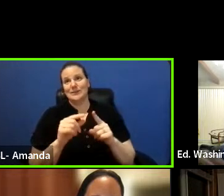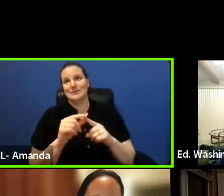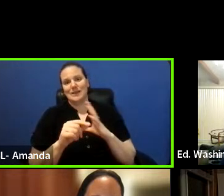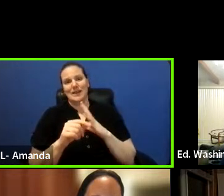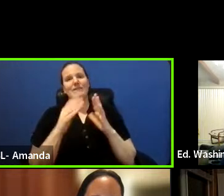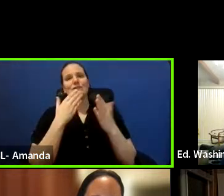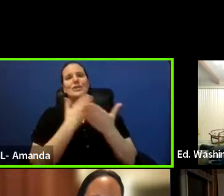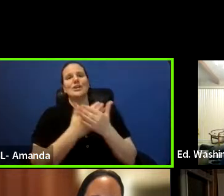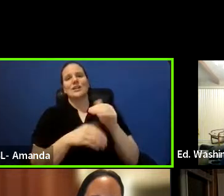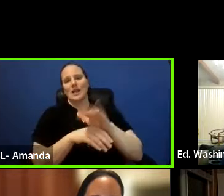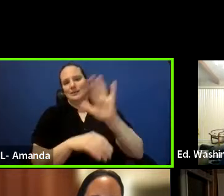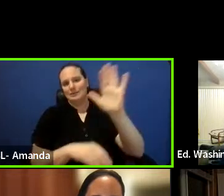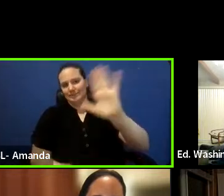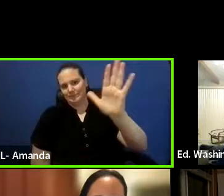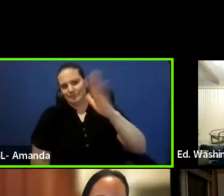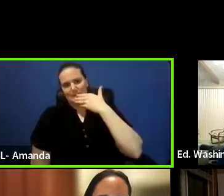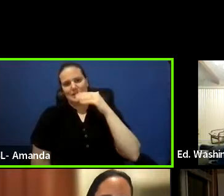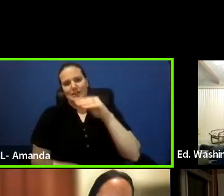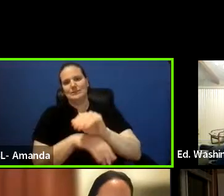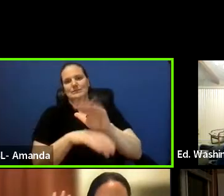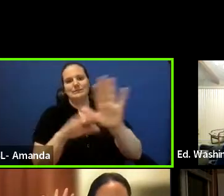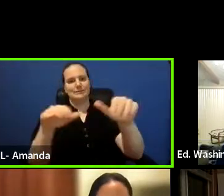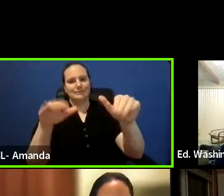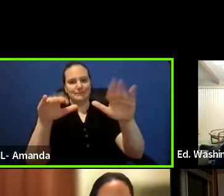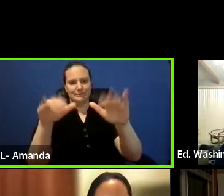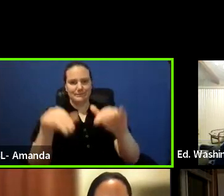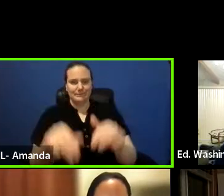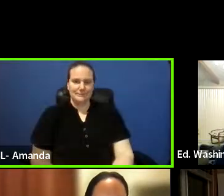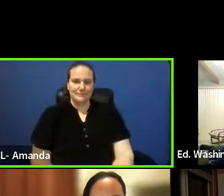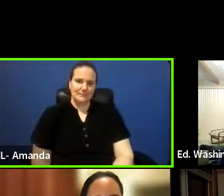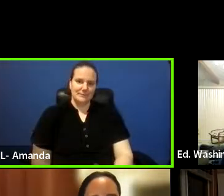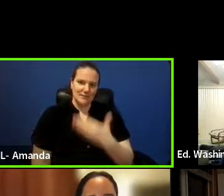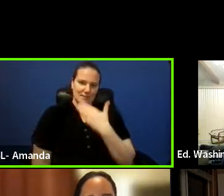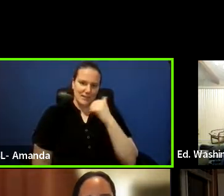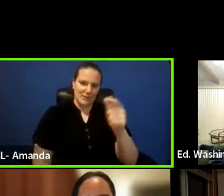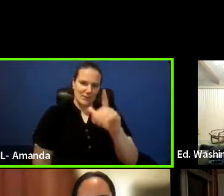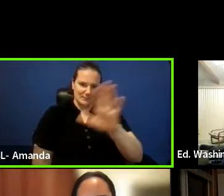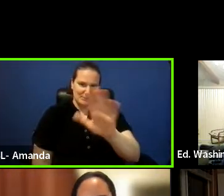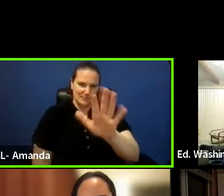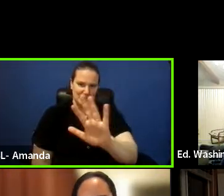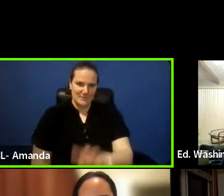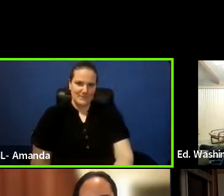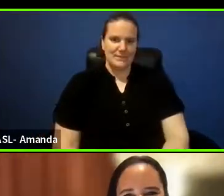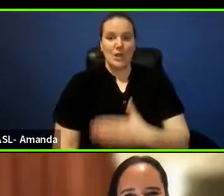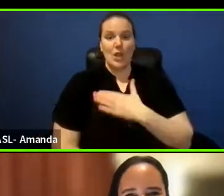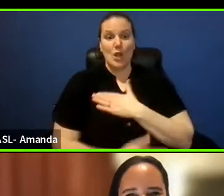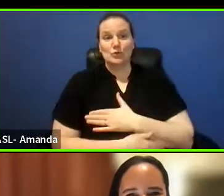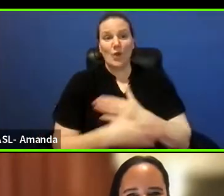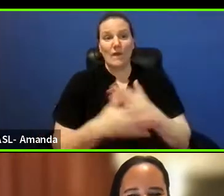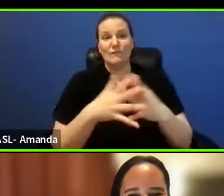have a great evening. Thank you very much. Bye-bye. Thank you all. Bye-bye. Enjoy the Super Bowl.